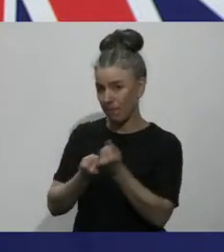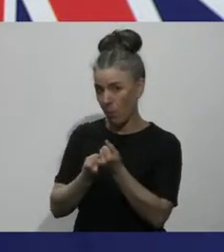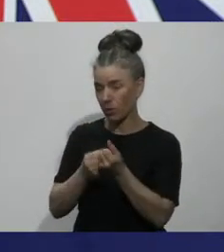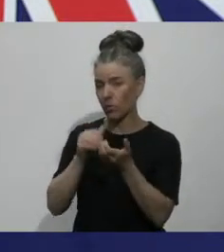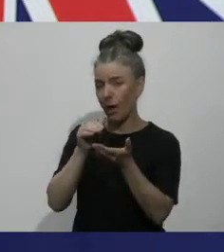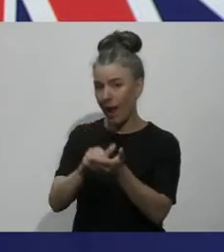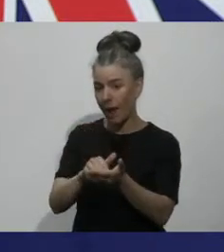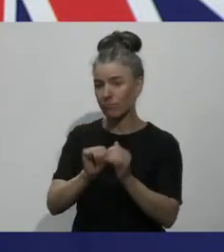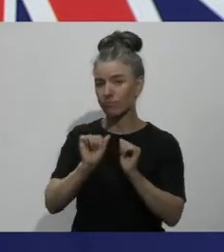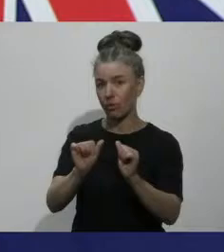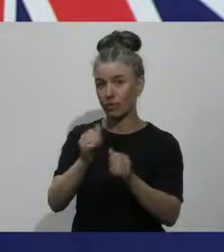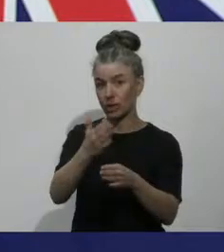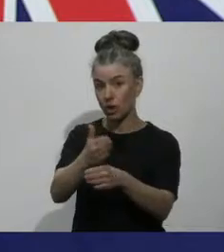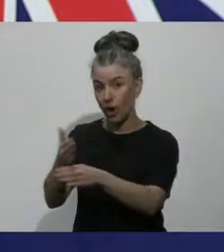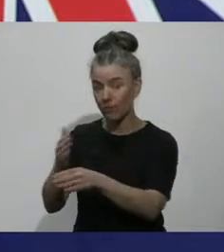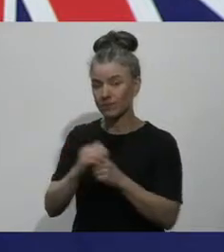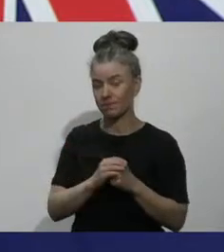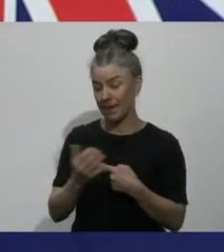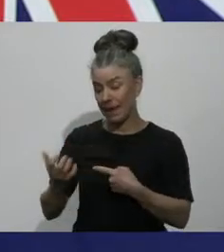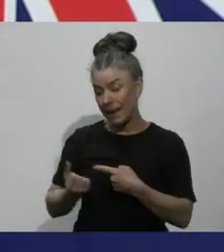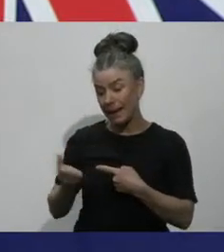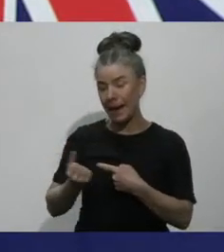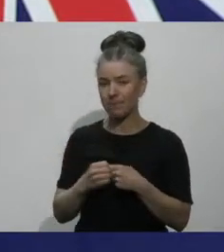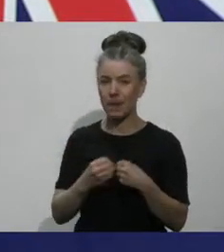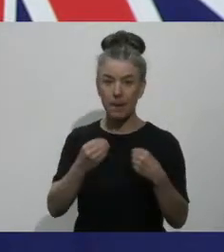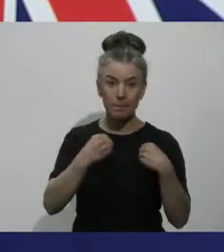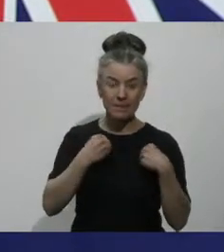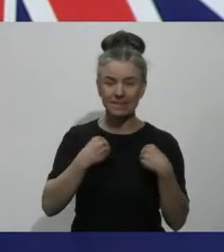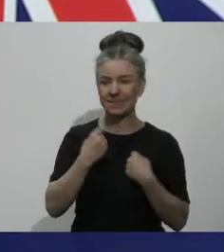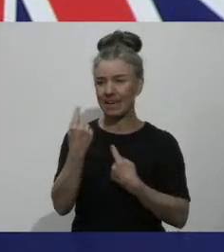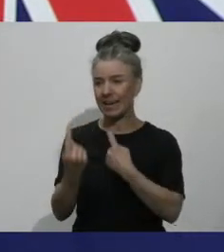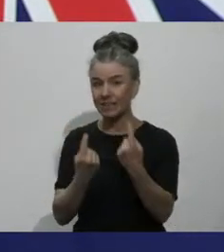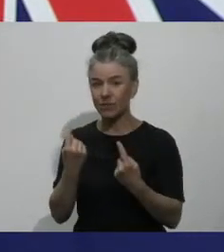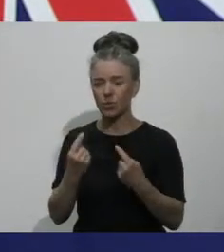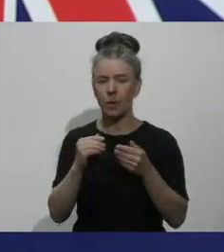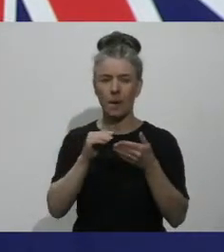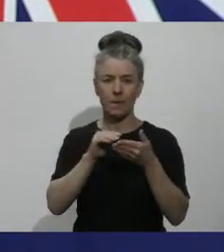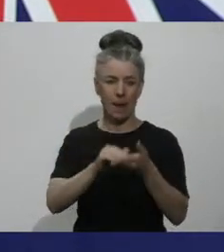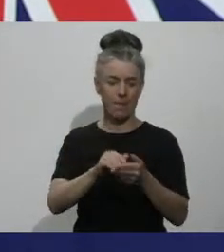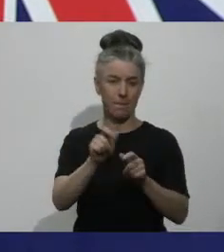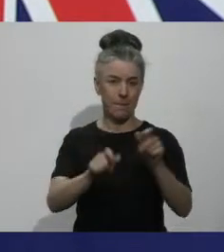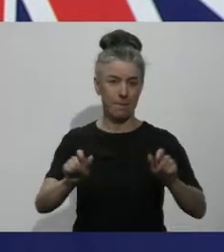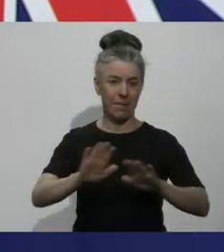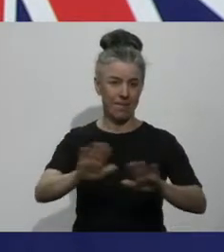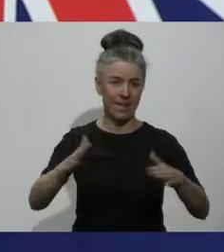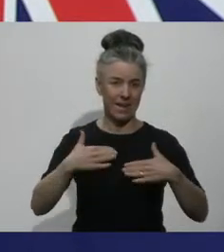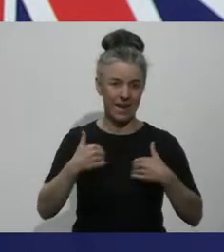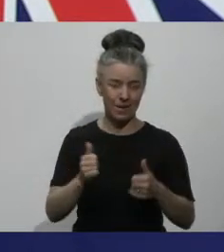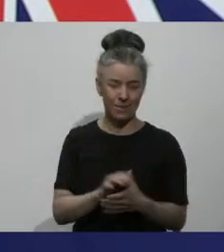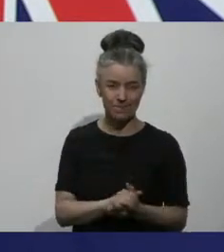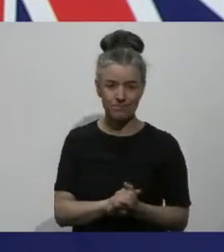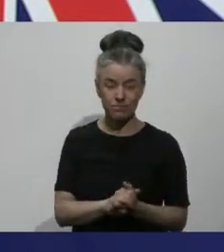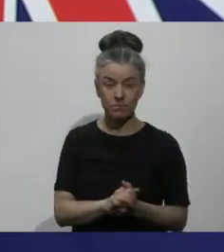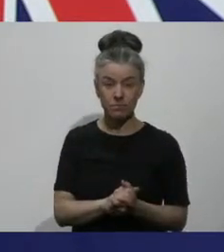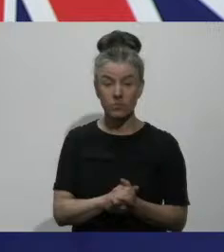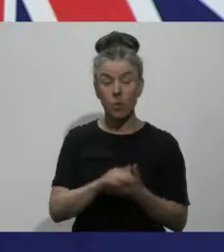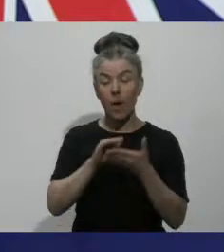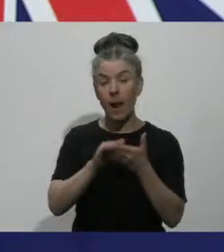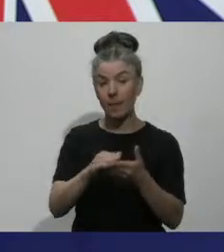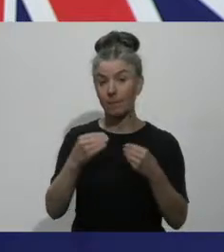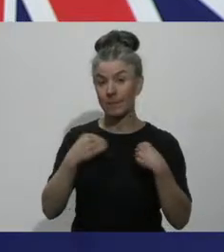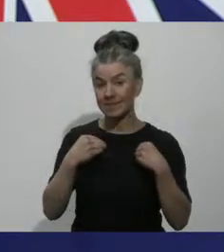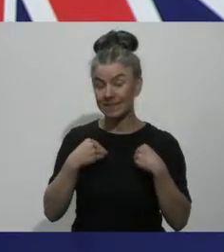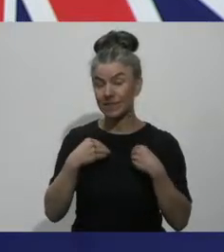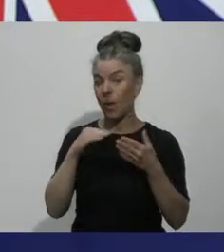jobs, incomes, and businesses, as well as people's health. To provide certainty to businesses and workers, I